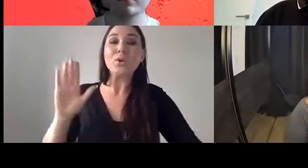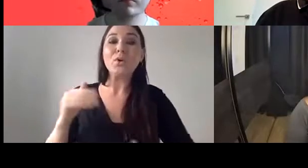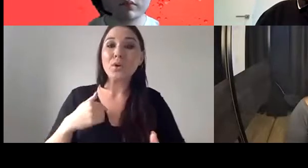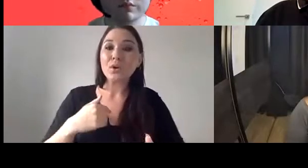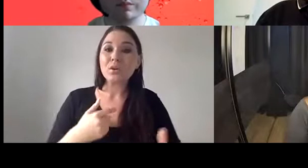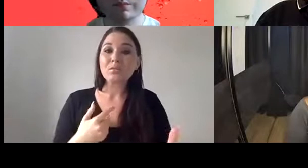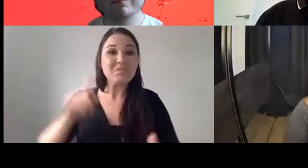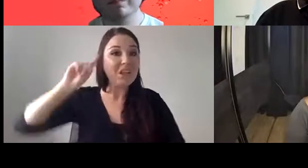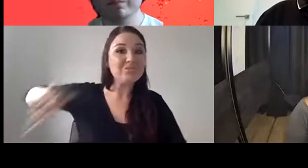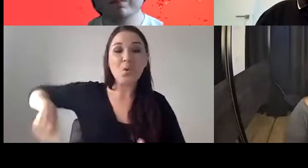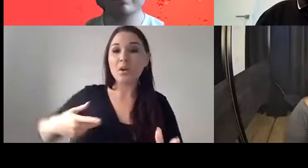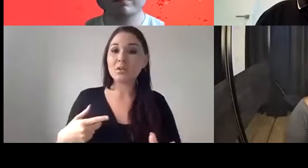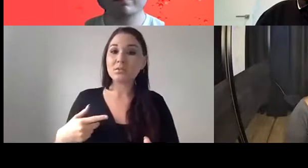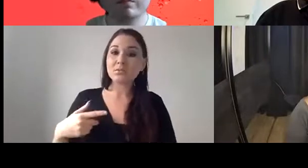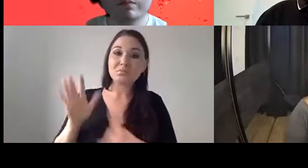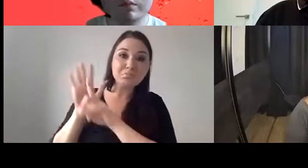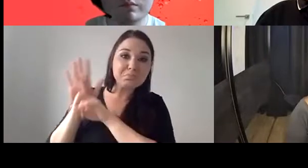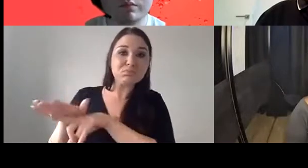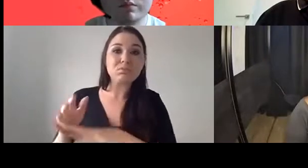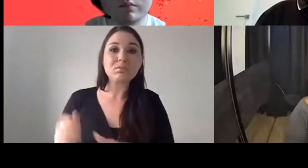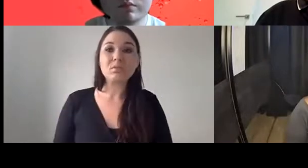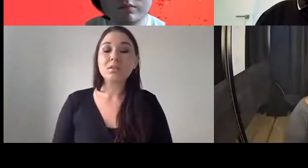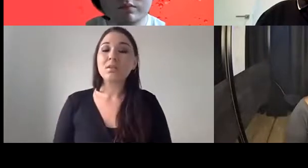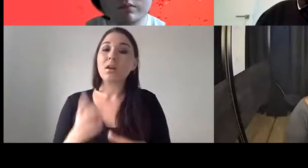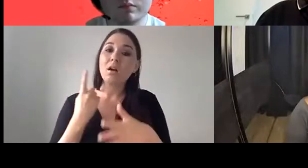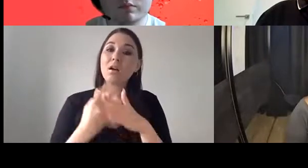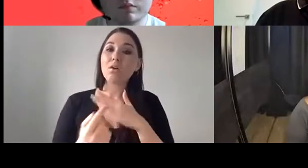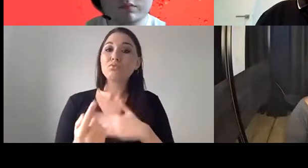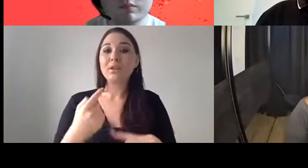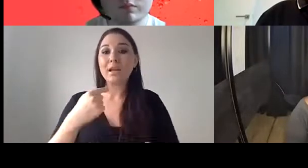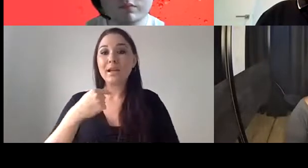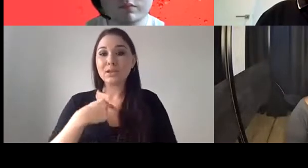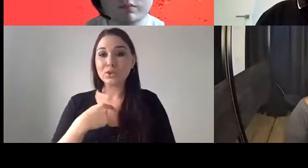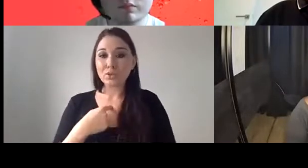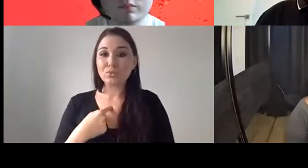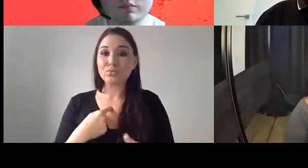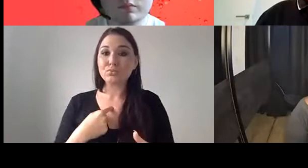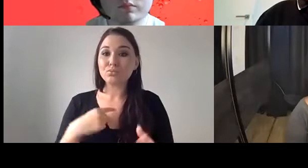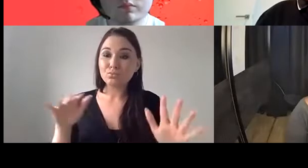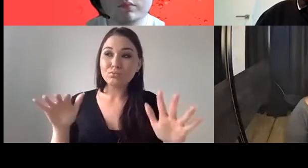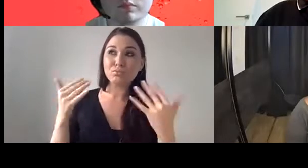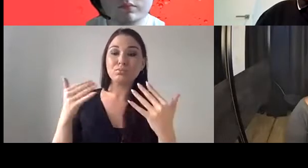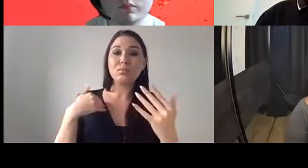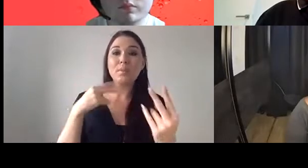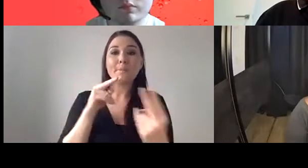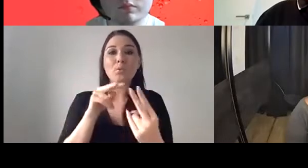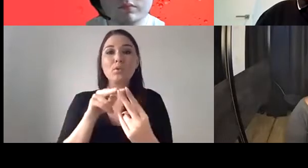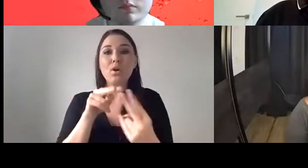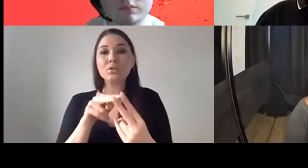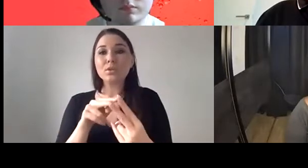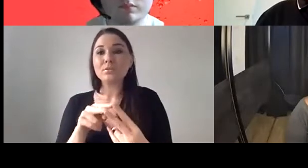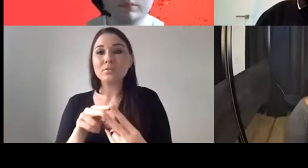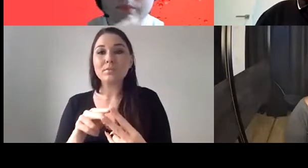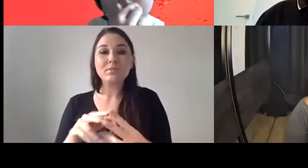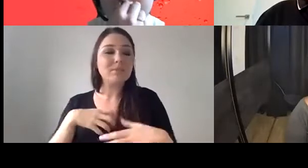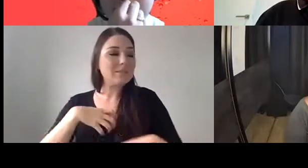ignored, having to speak up again, only at the point where the point of contact was tired of hearing from them did they